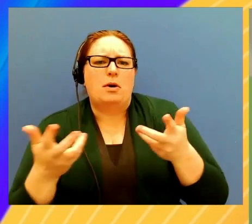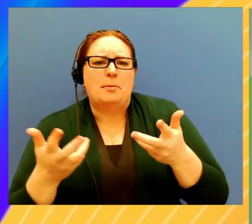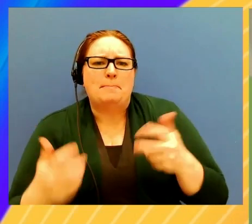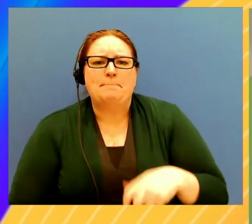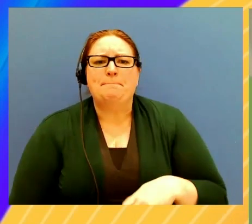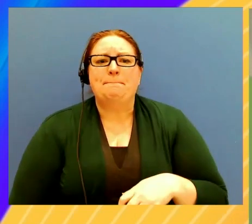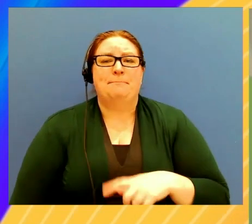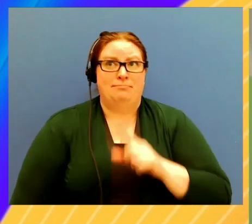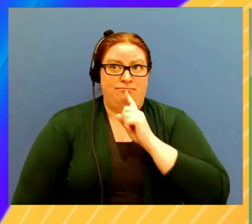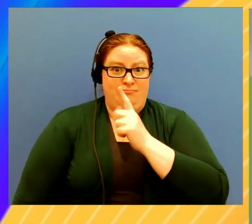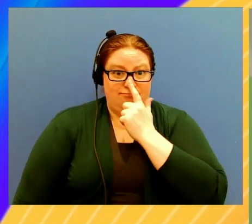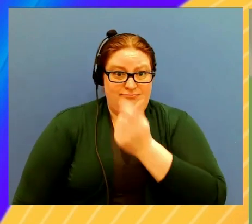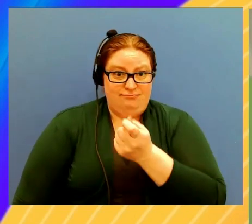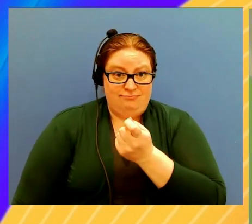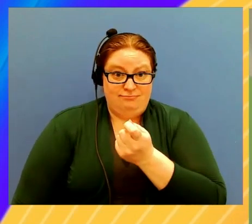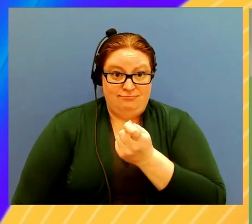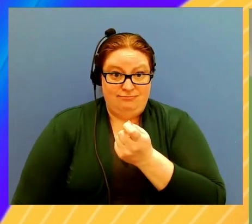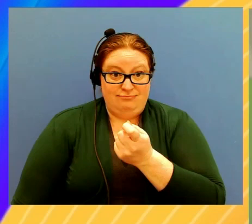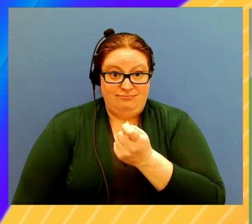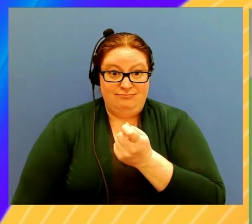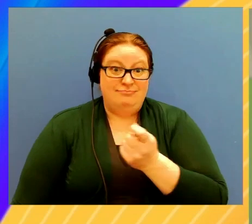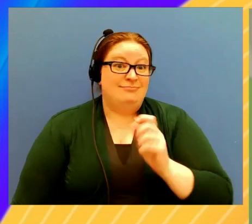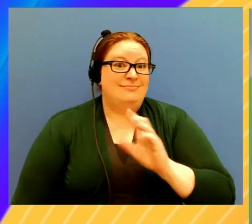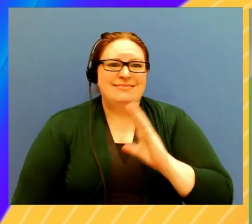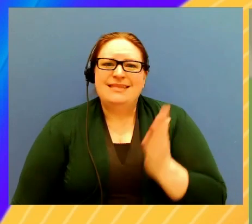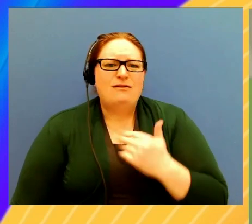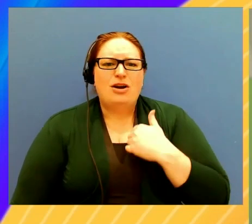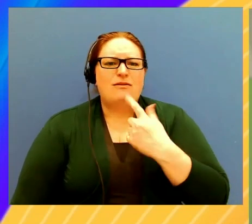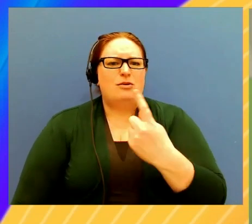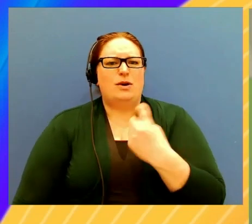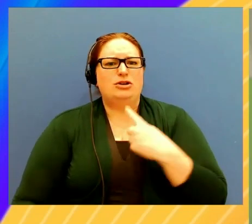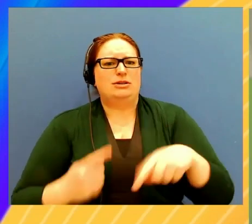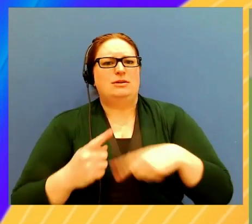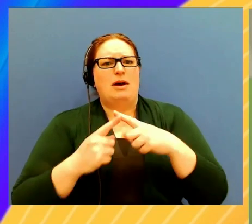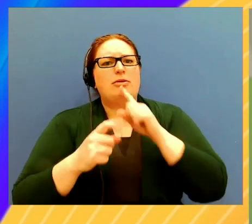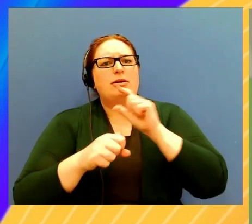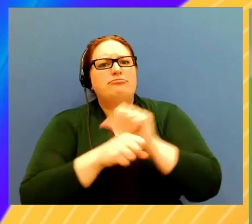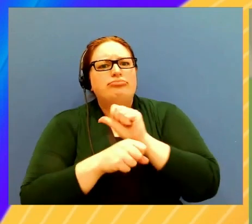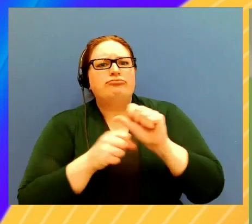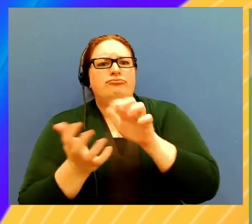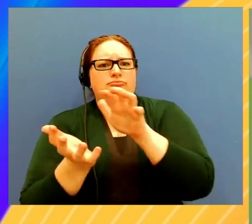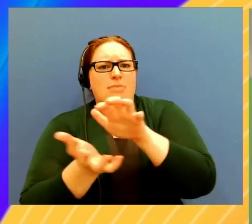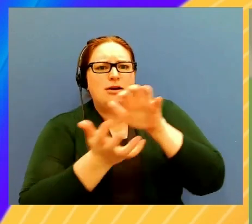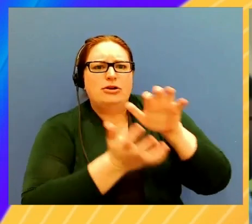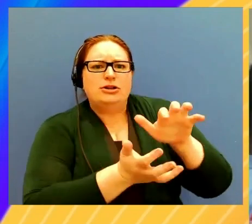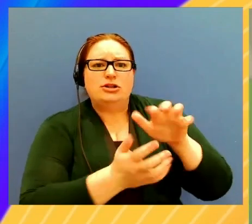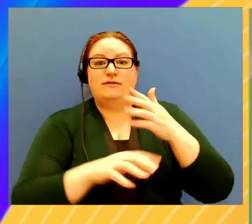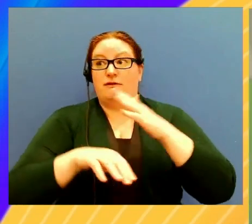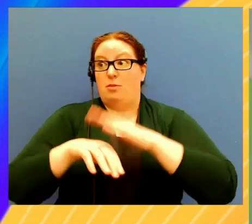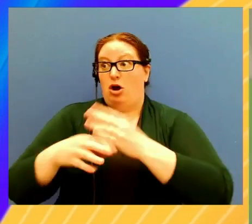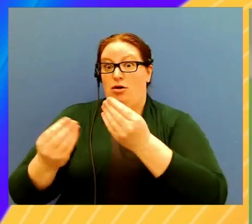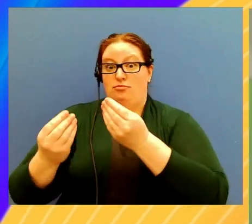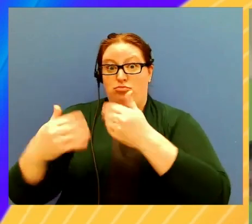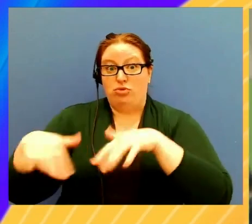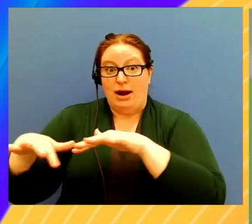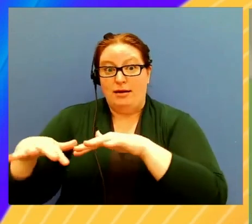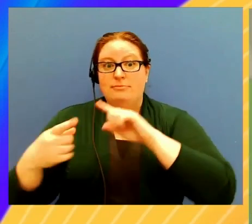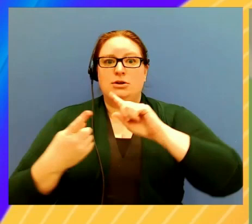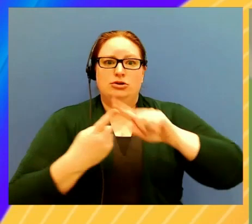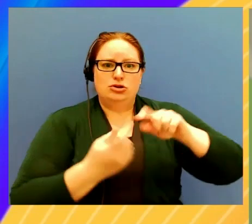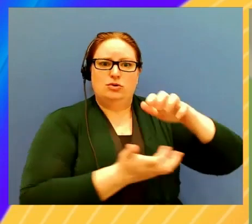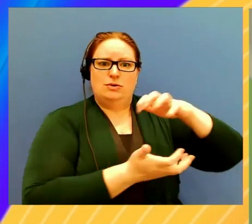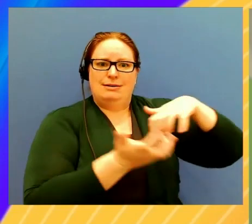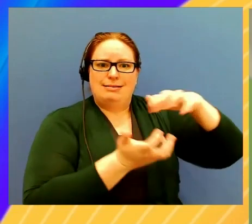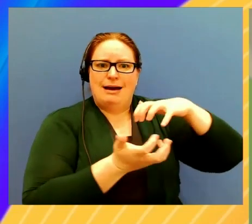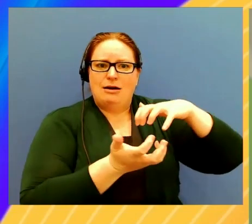we almost never get questions about the actual migration, moving things from on-premise to the cloud. The questions are always about